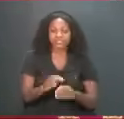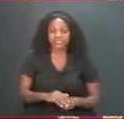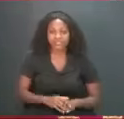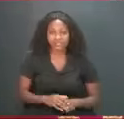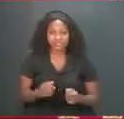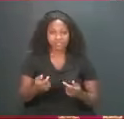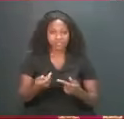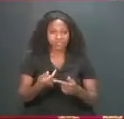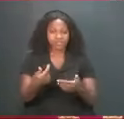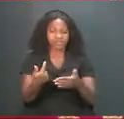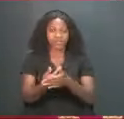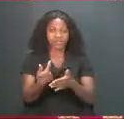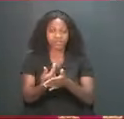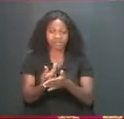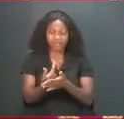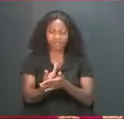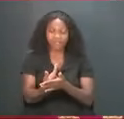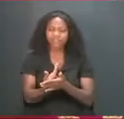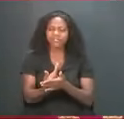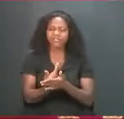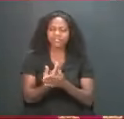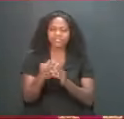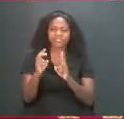mission abroad.